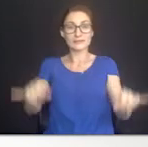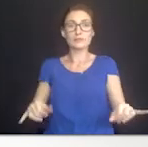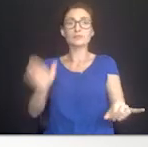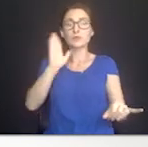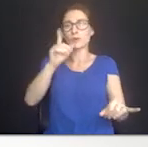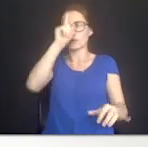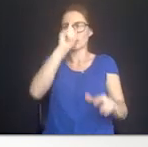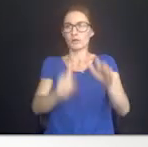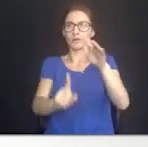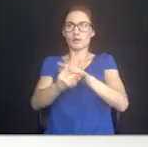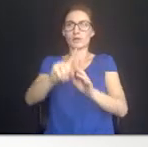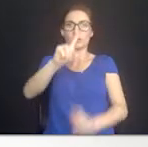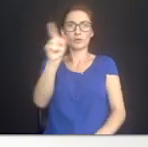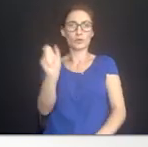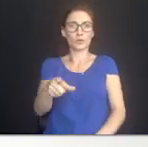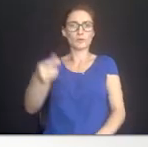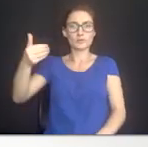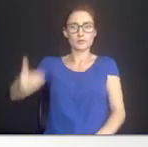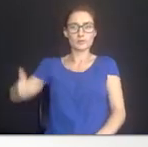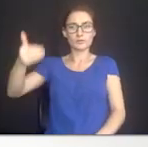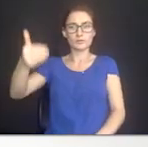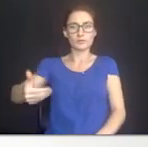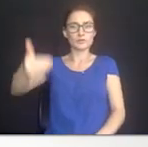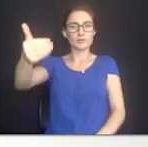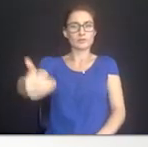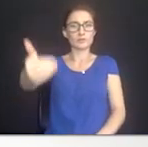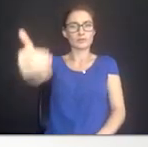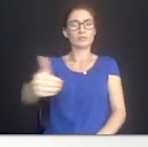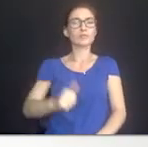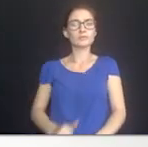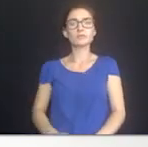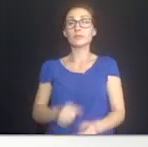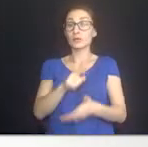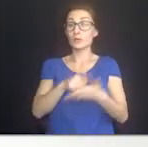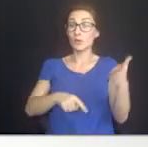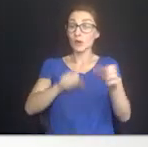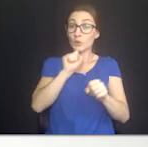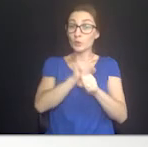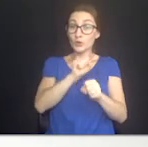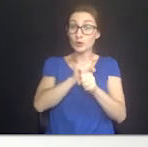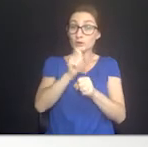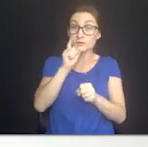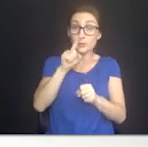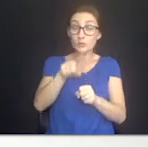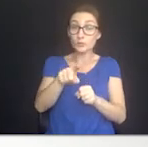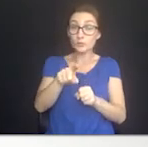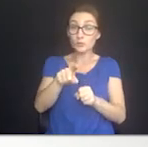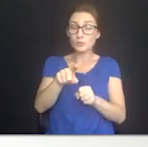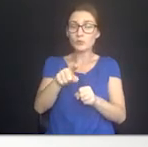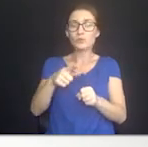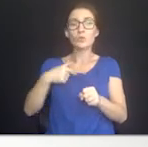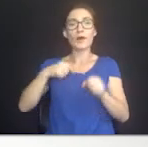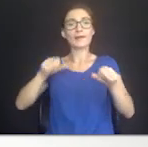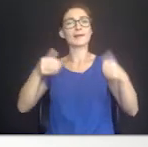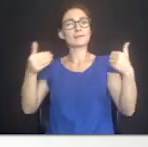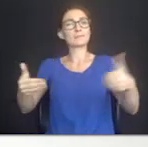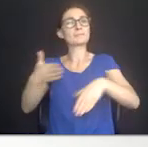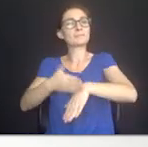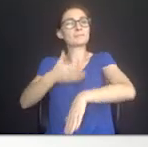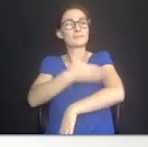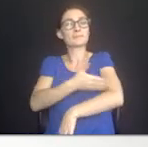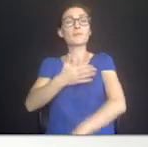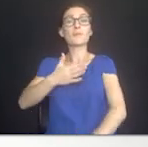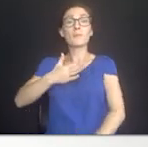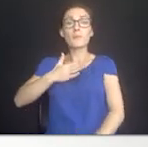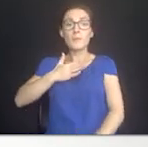system, you're going to have questions in different periods of your life. What works for you so that I can